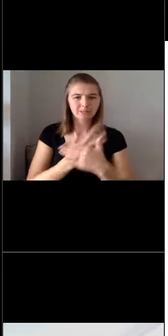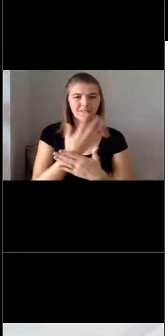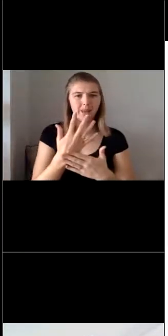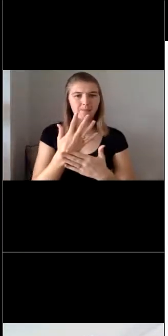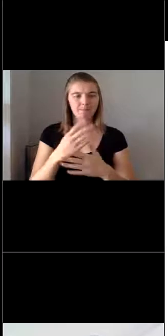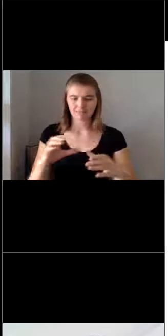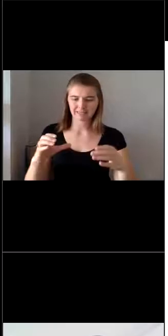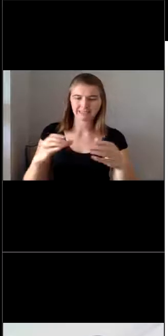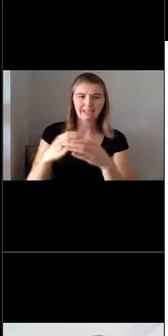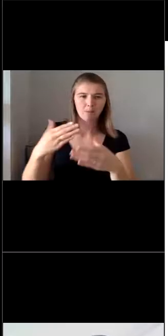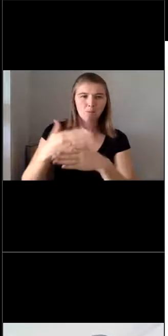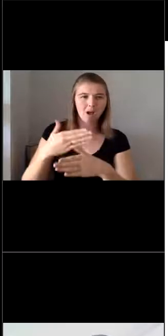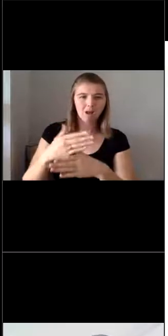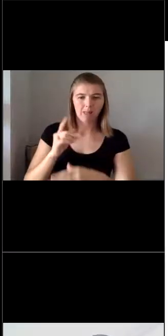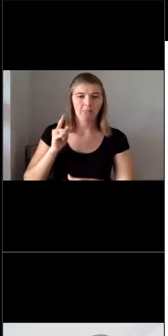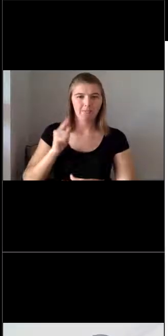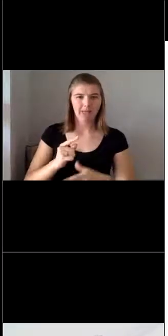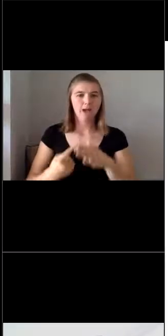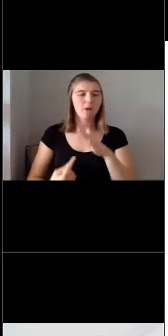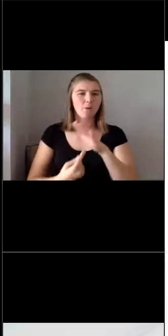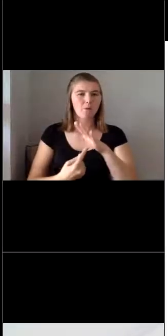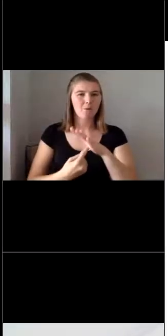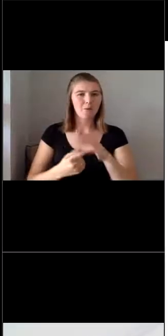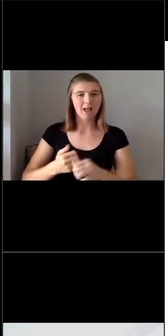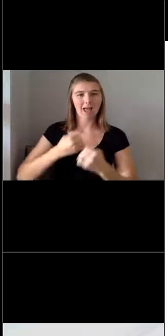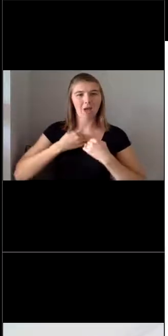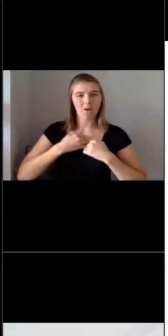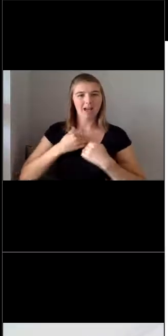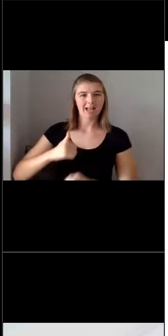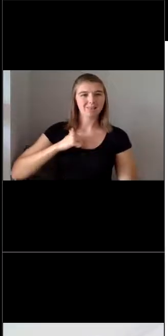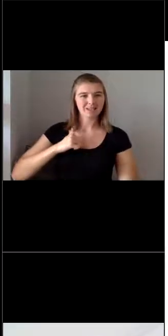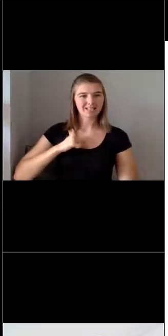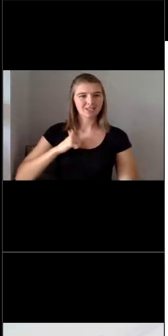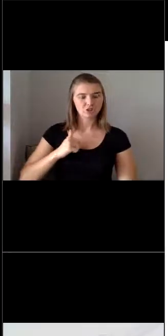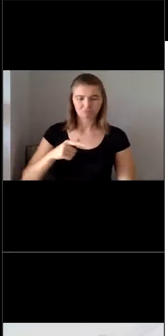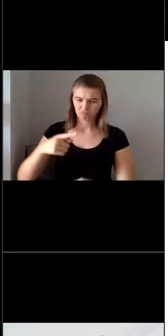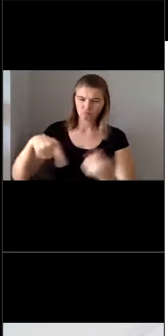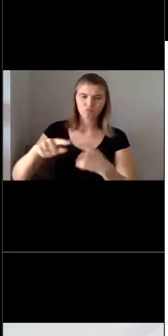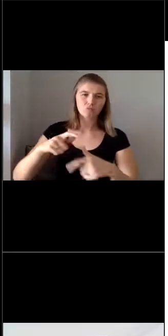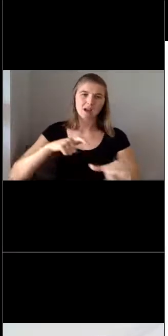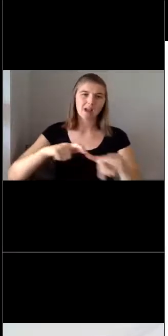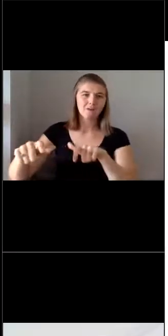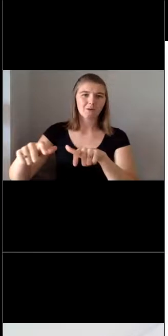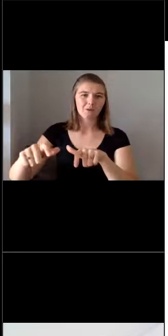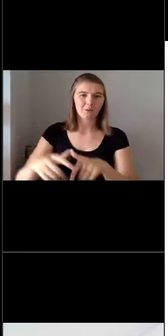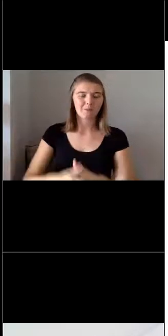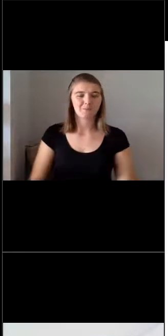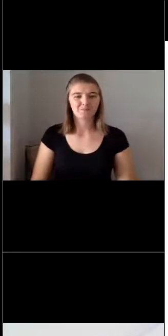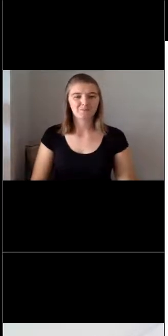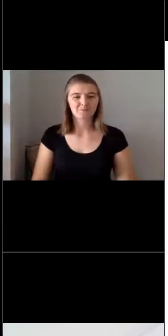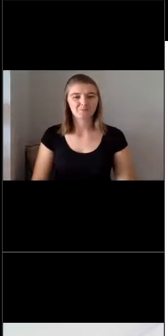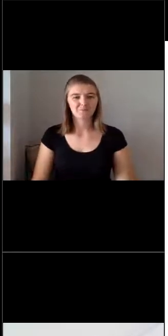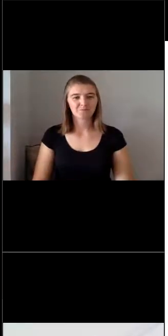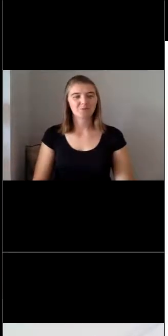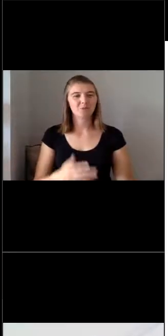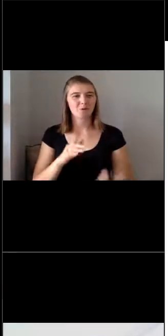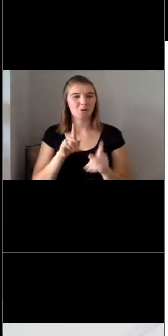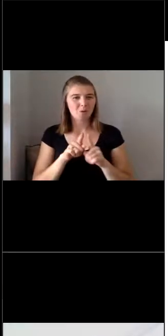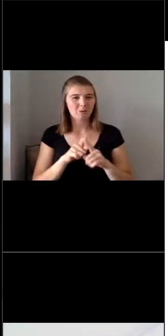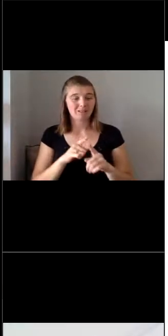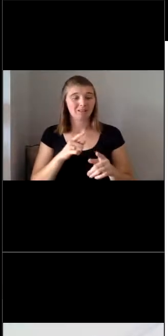that when we talk about communications, it's really important to get the team dynamics right. So we've had